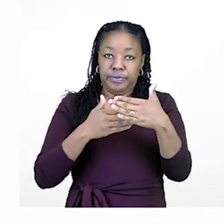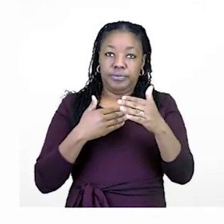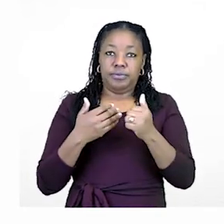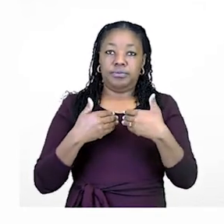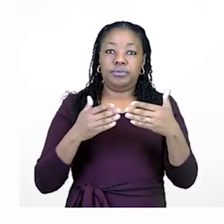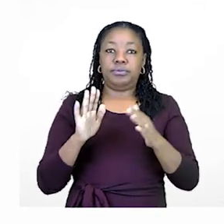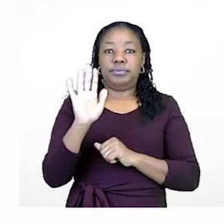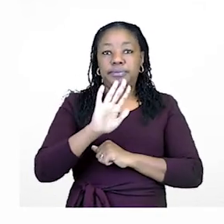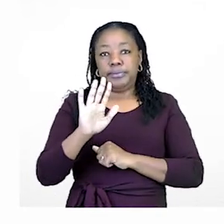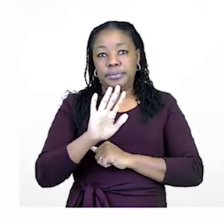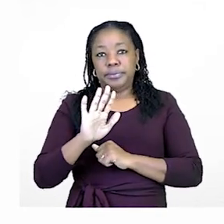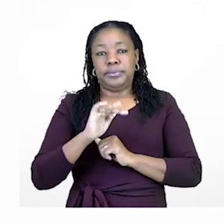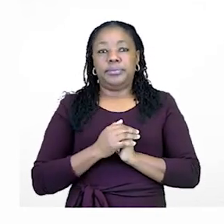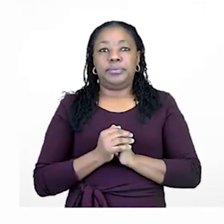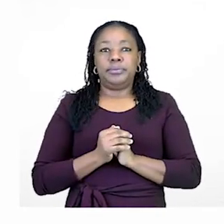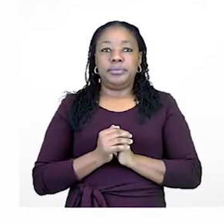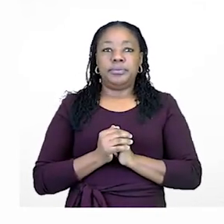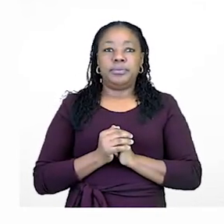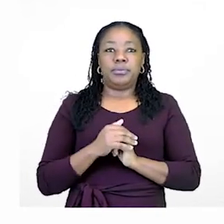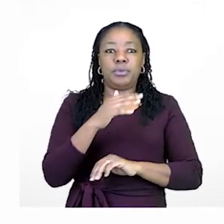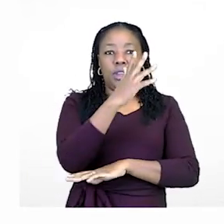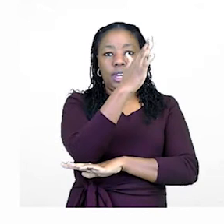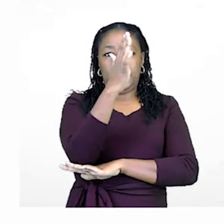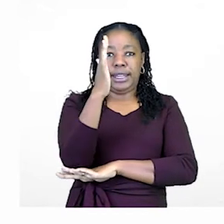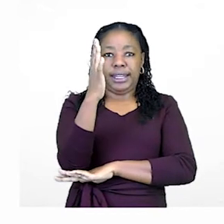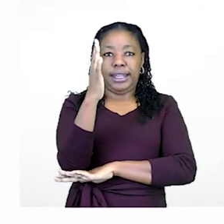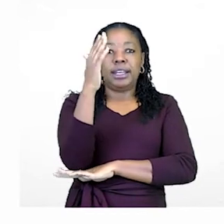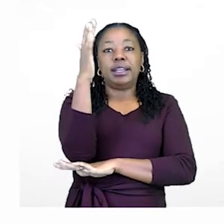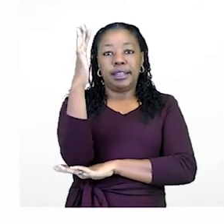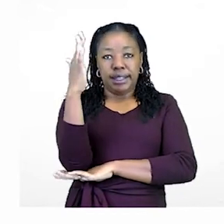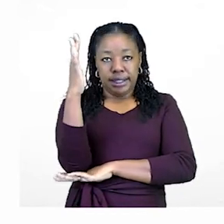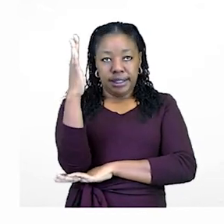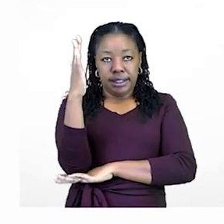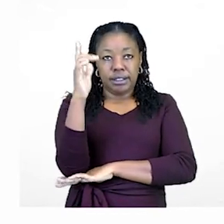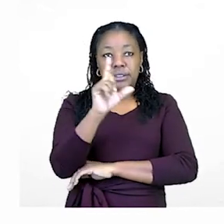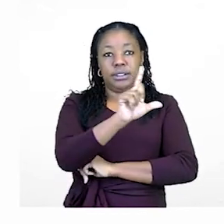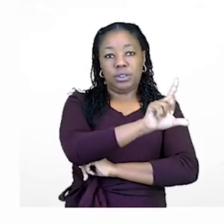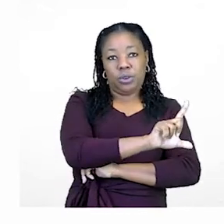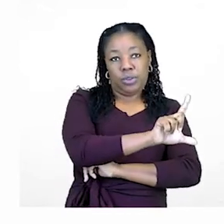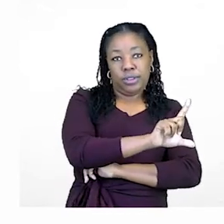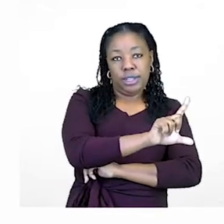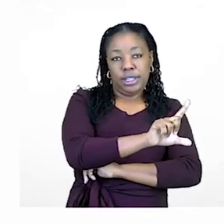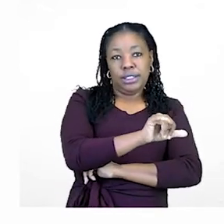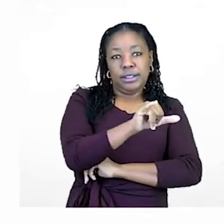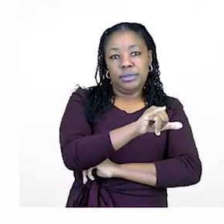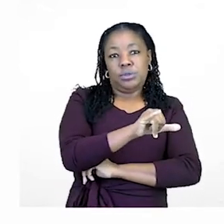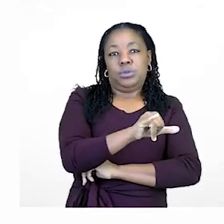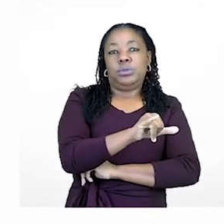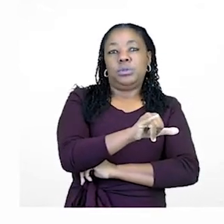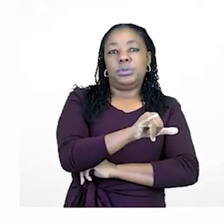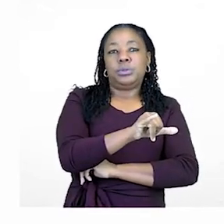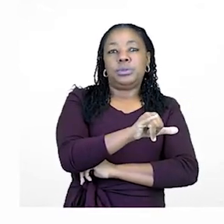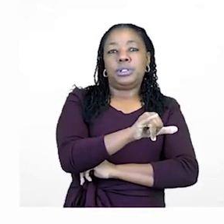The next one is asking you to color the tree on the left. Remember, you use